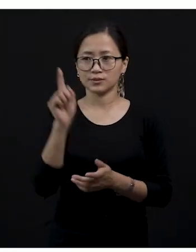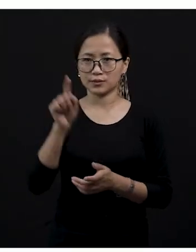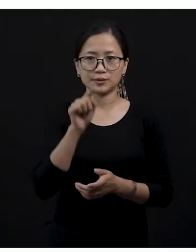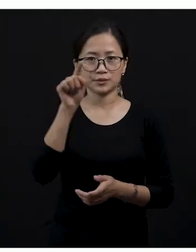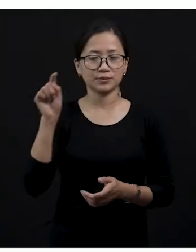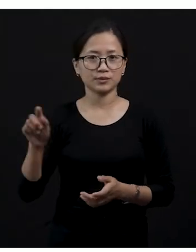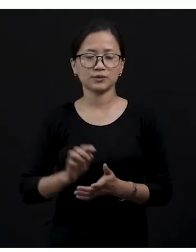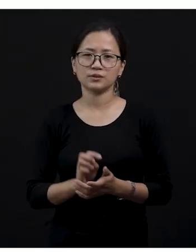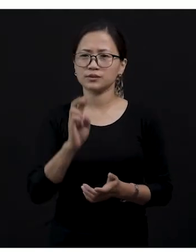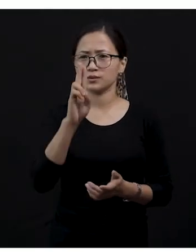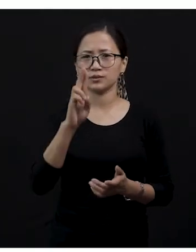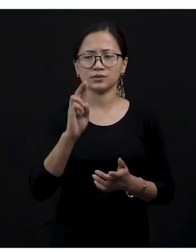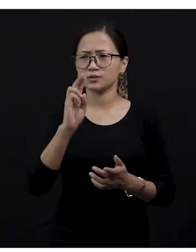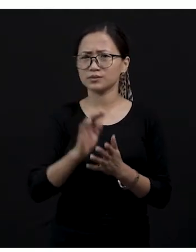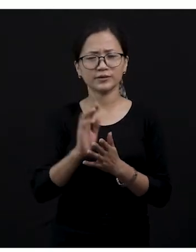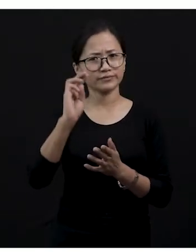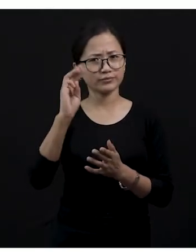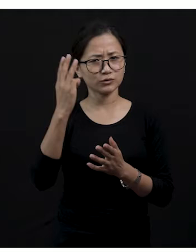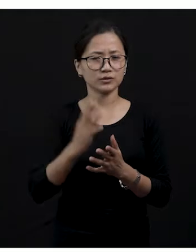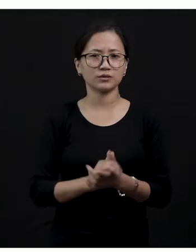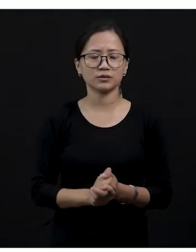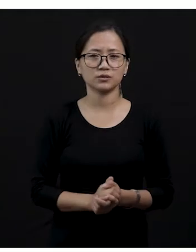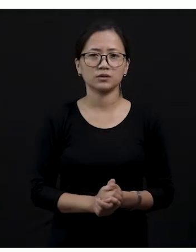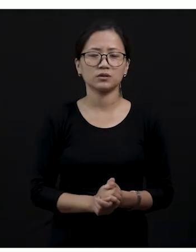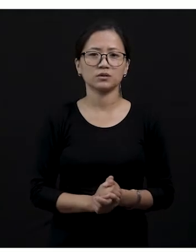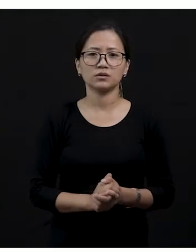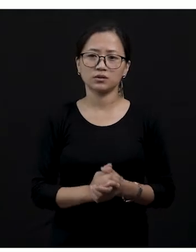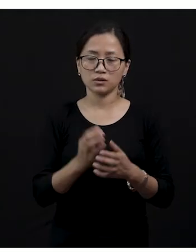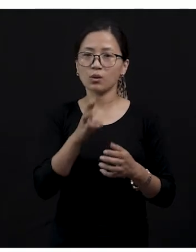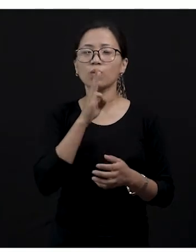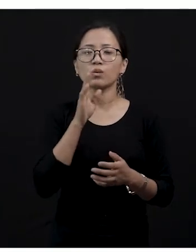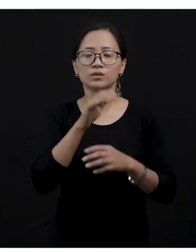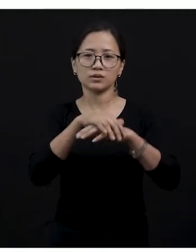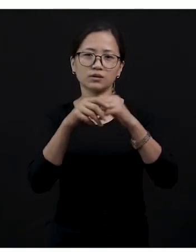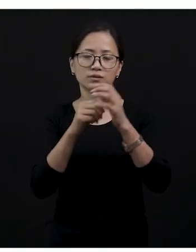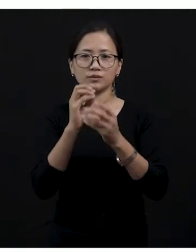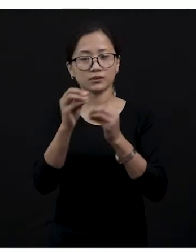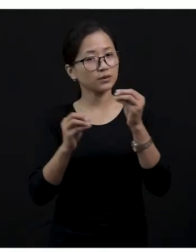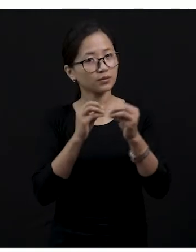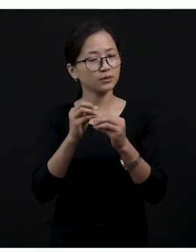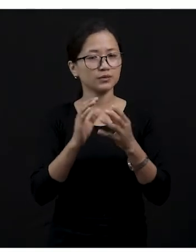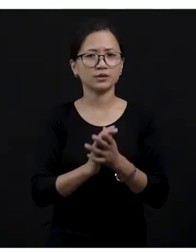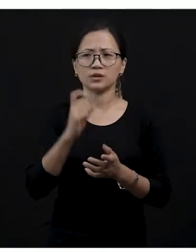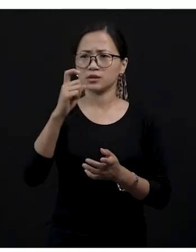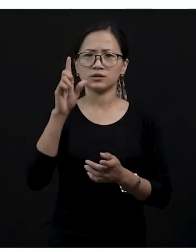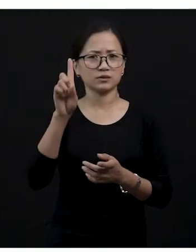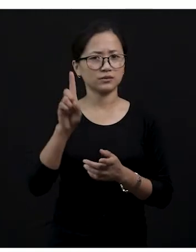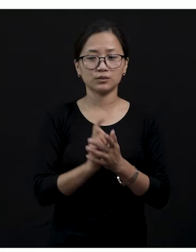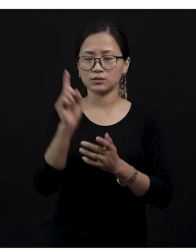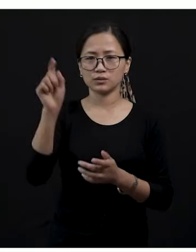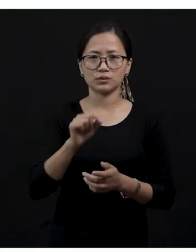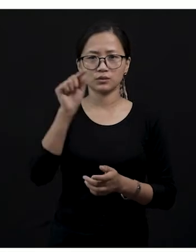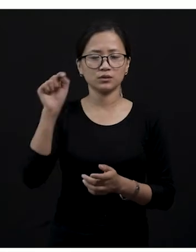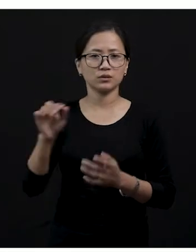71% or 2/3, see, water covers about 2/3 or